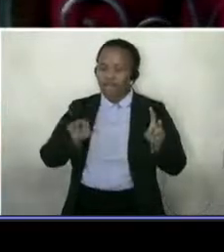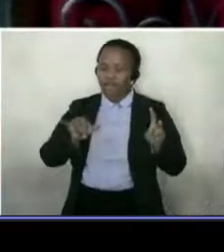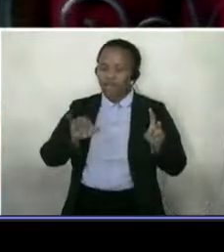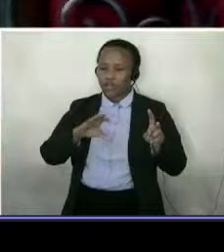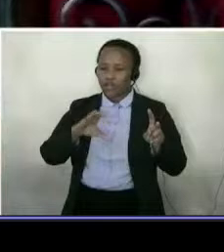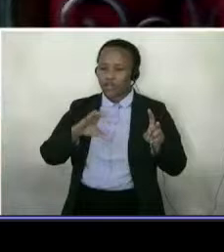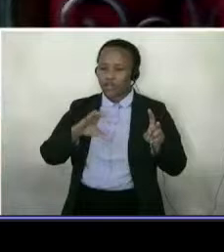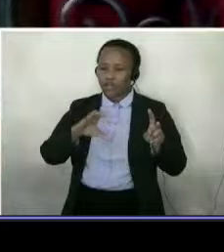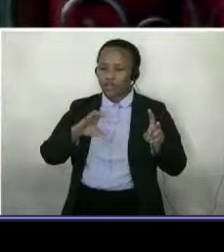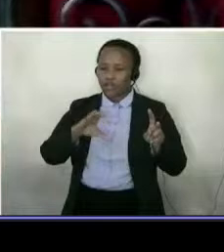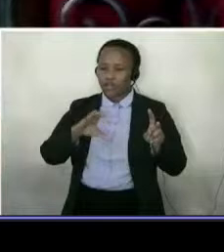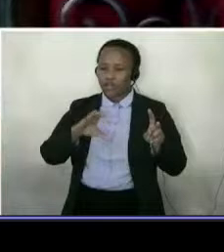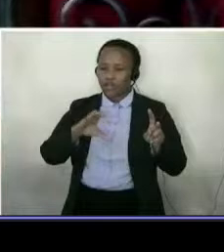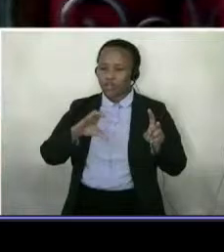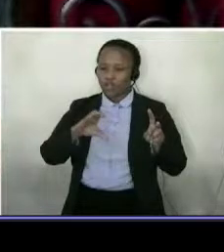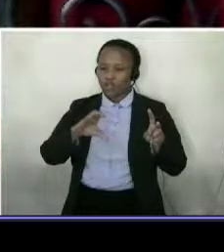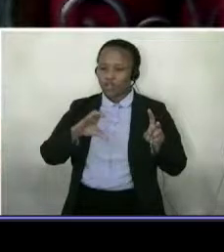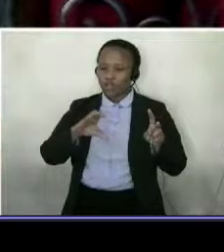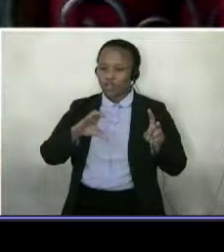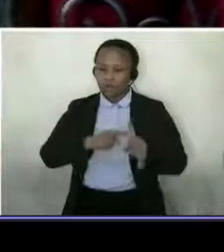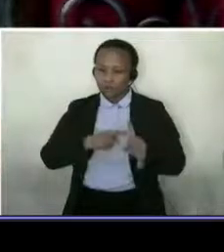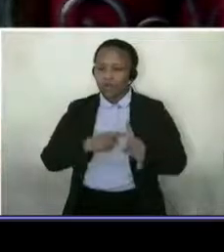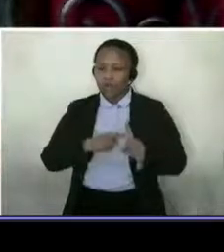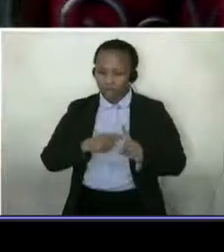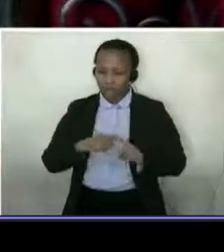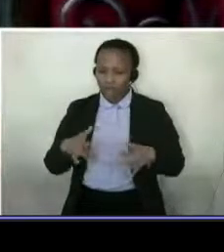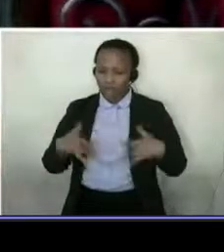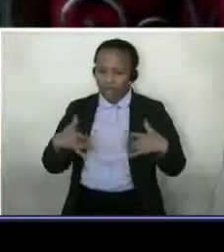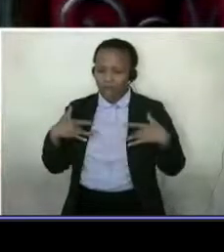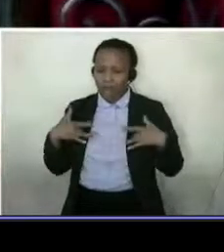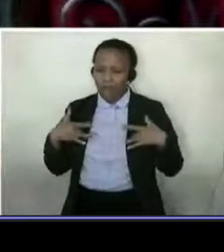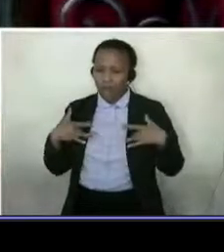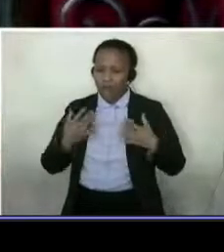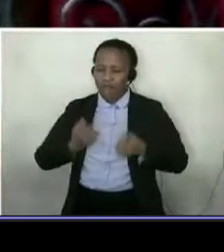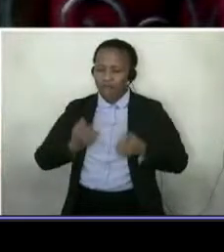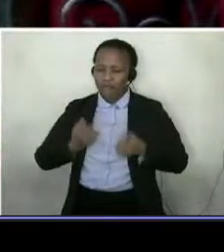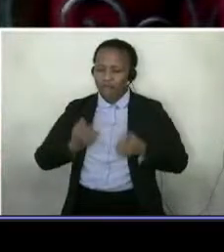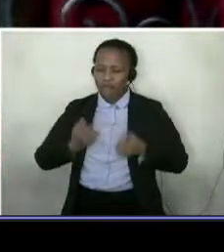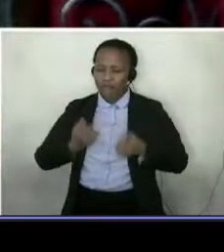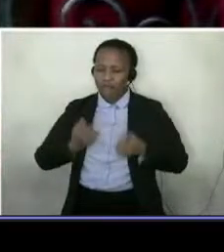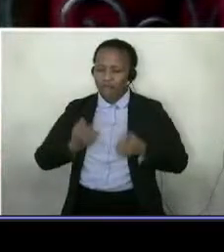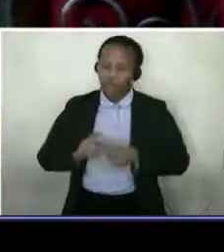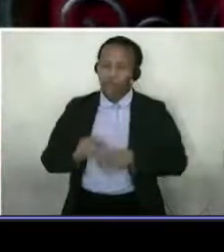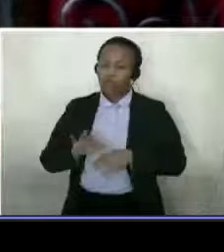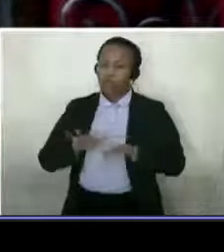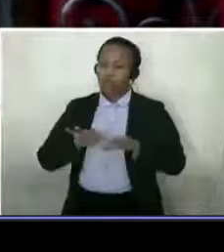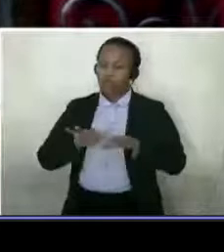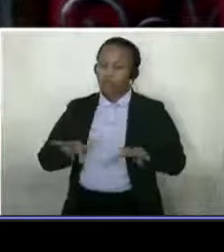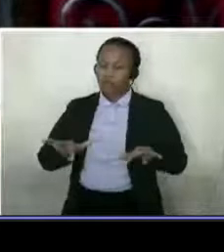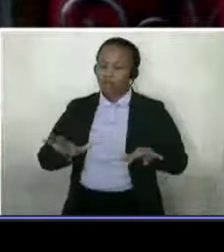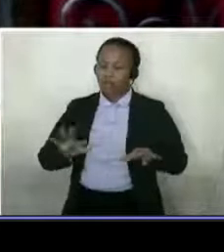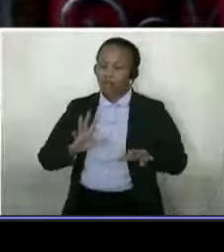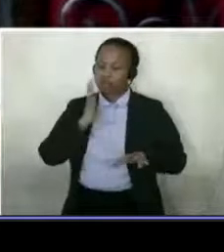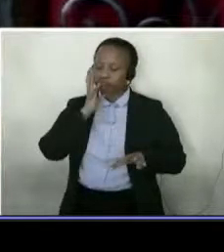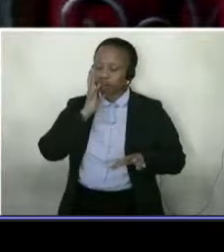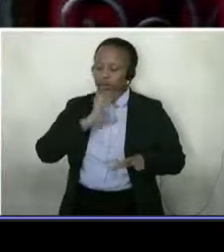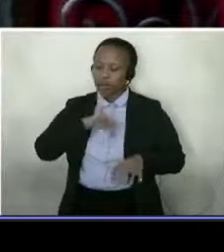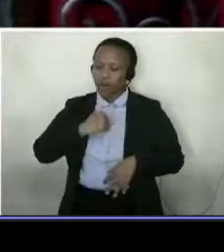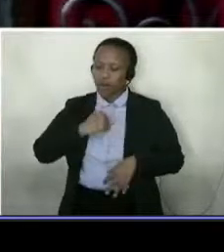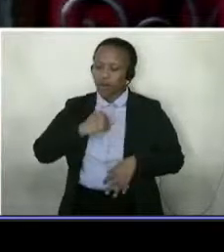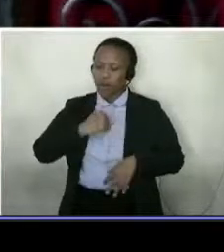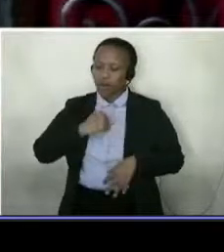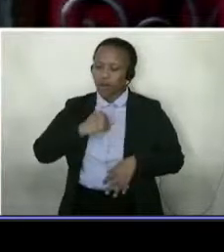who dedicated her entire life are alive to the service of the downtrodden masses of our people. First as